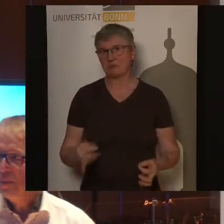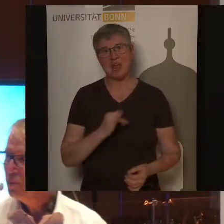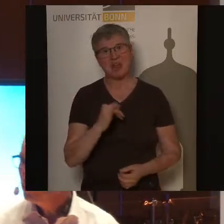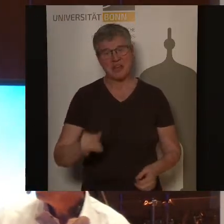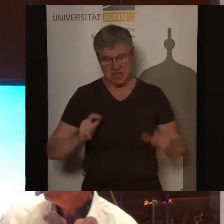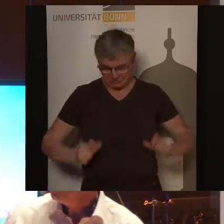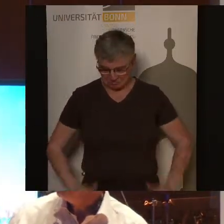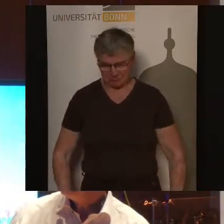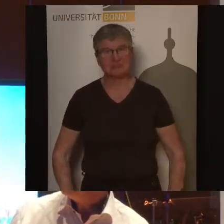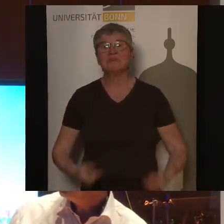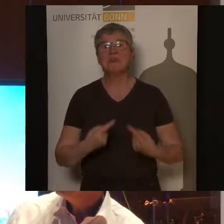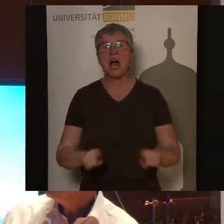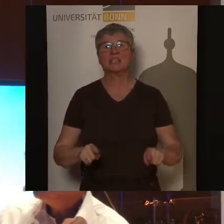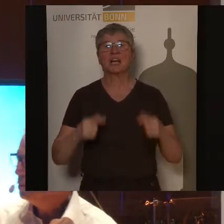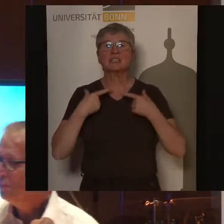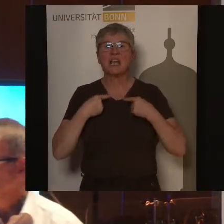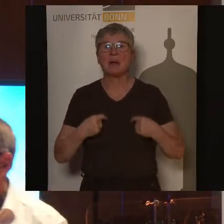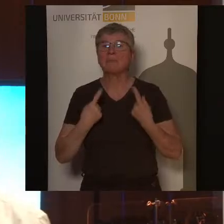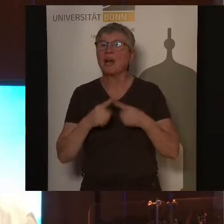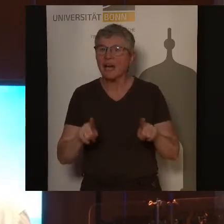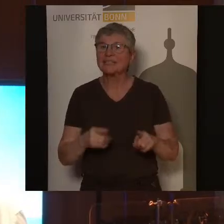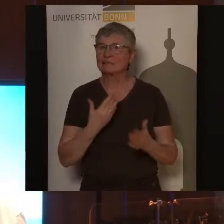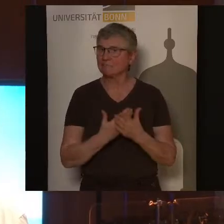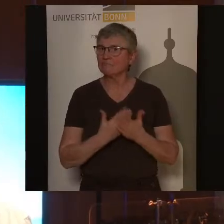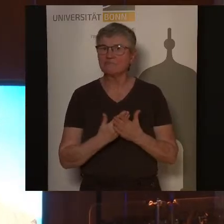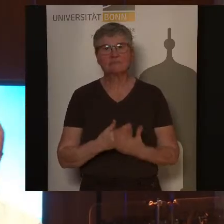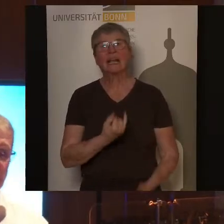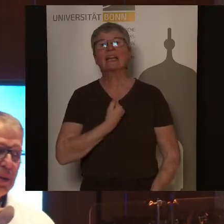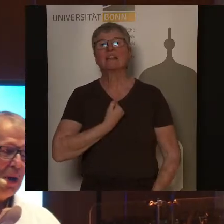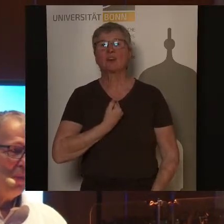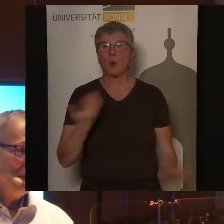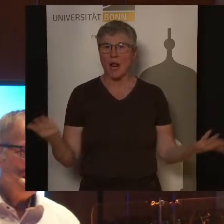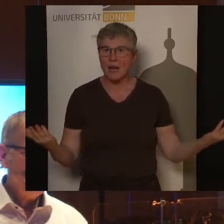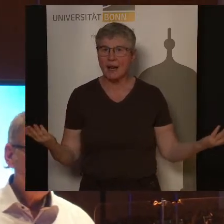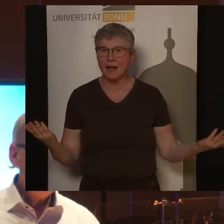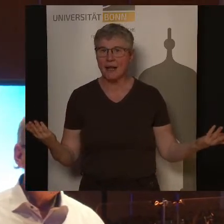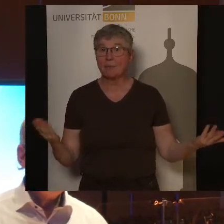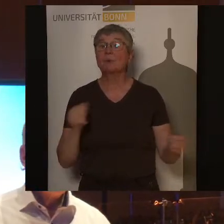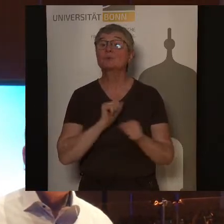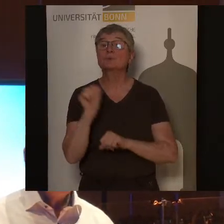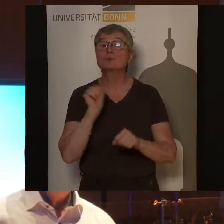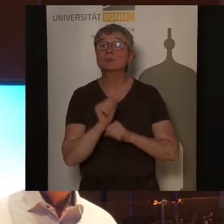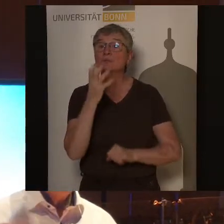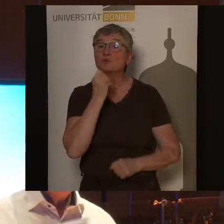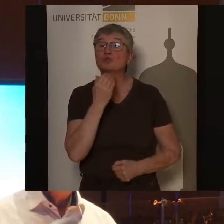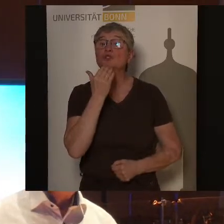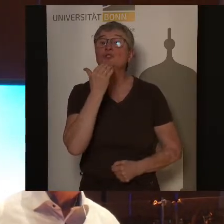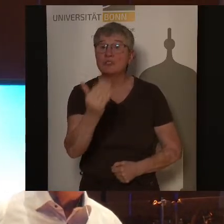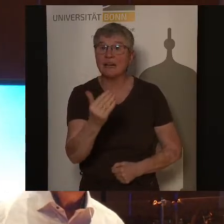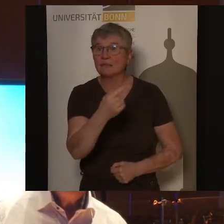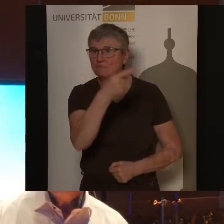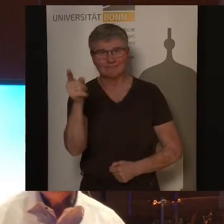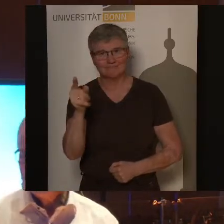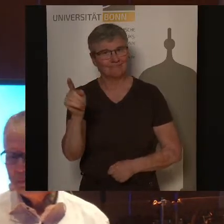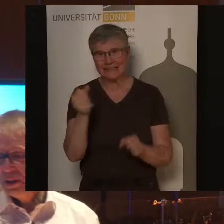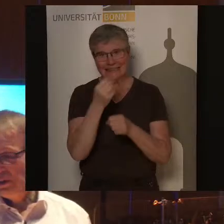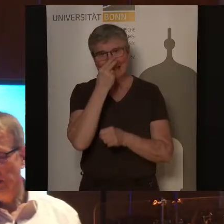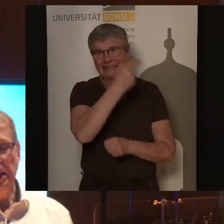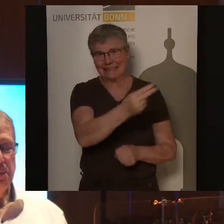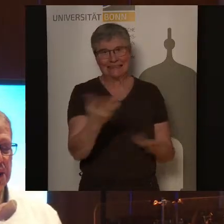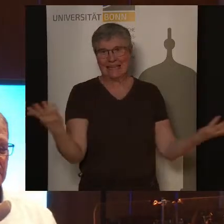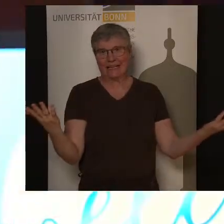we all need to be of the same opinion every time. We don't always have to agree. But I would like to